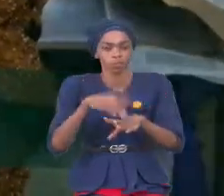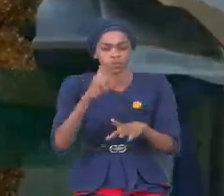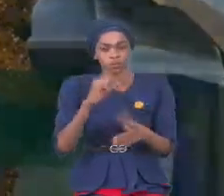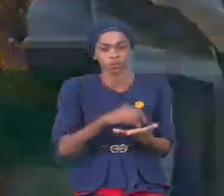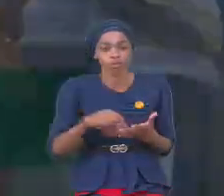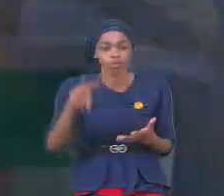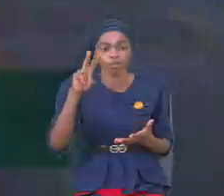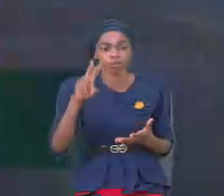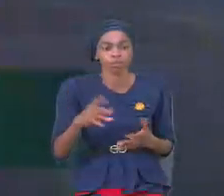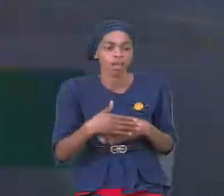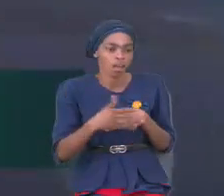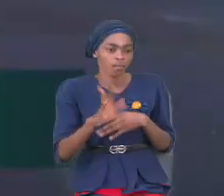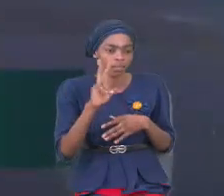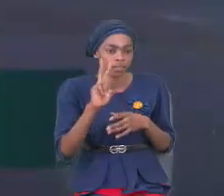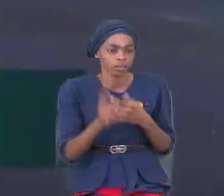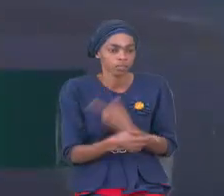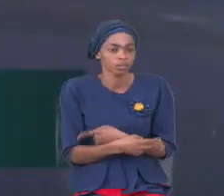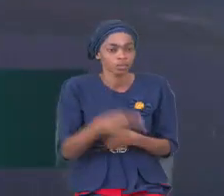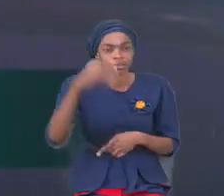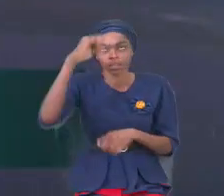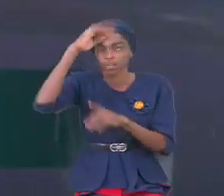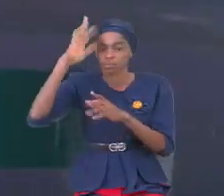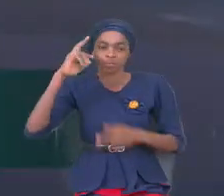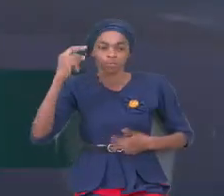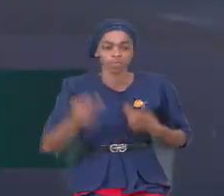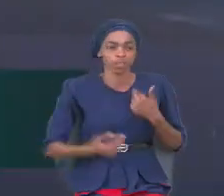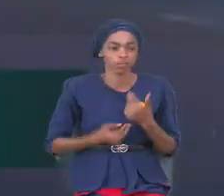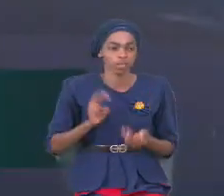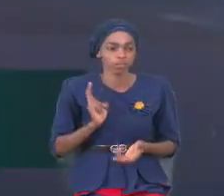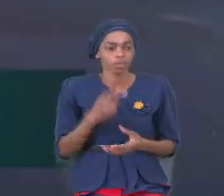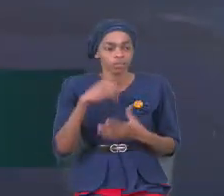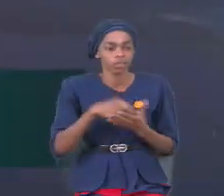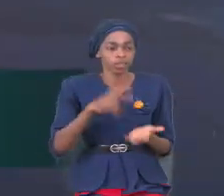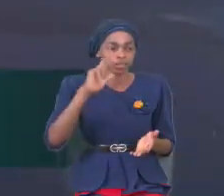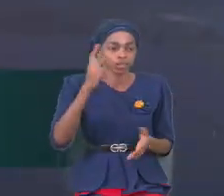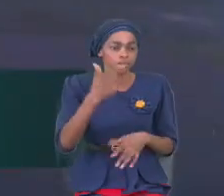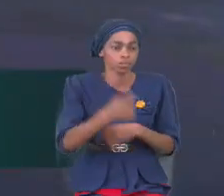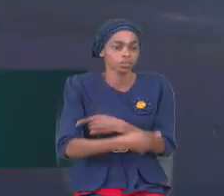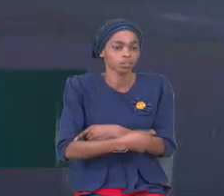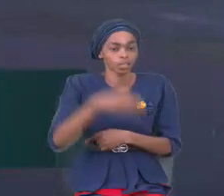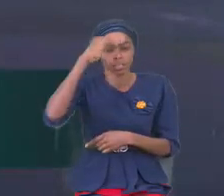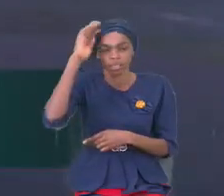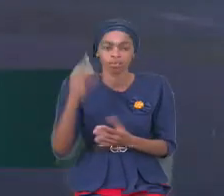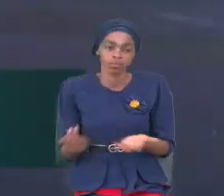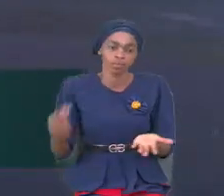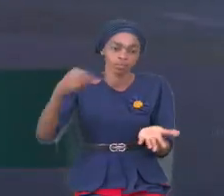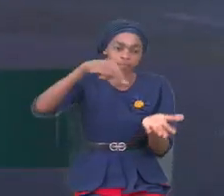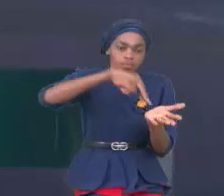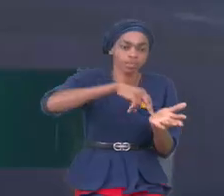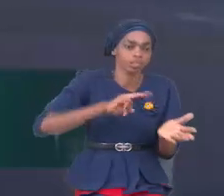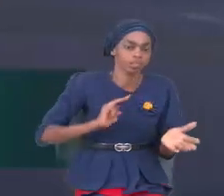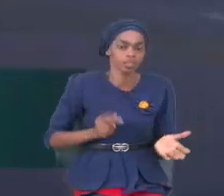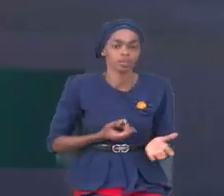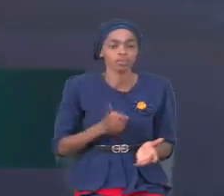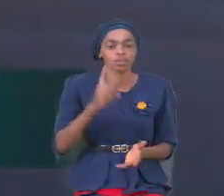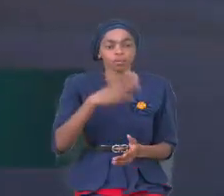us. In the third day, he will raise us up and we shall live in his sight.